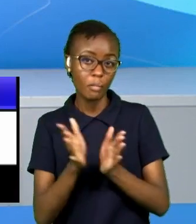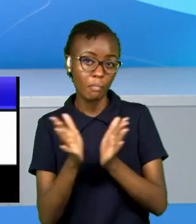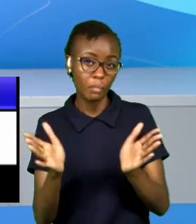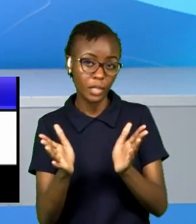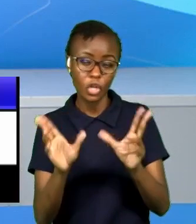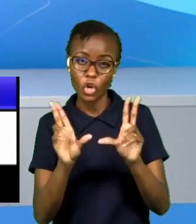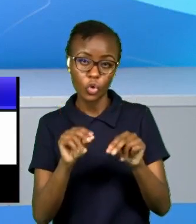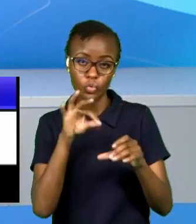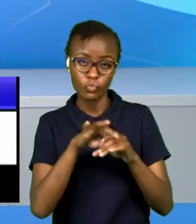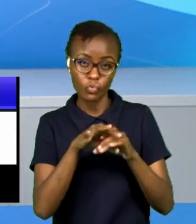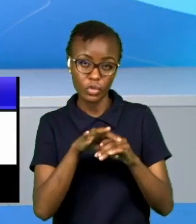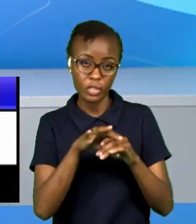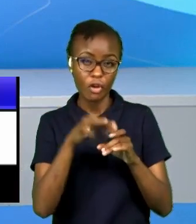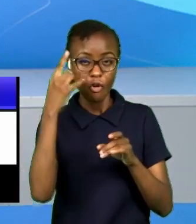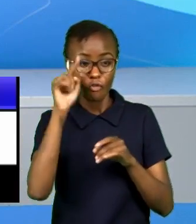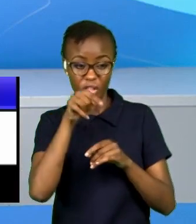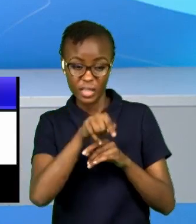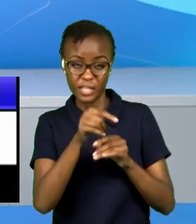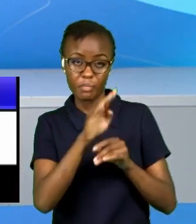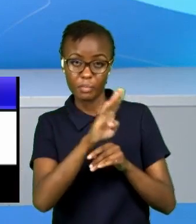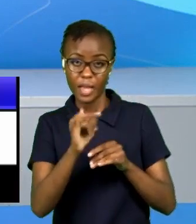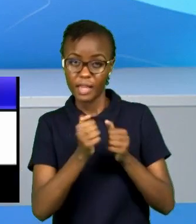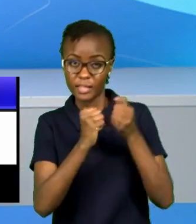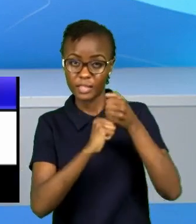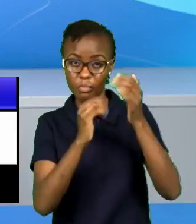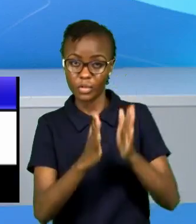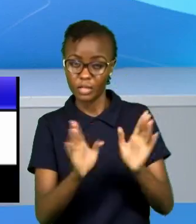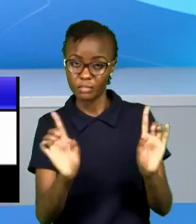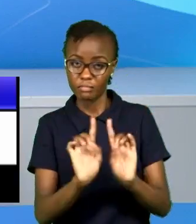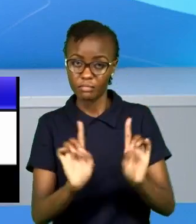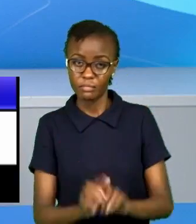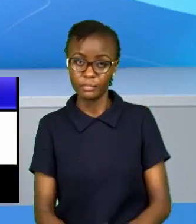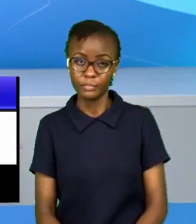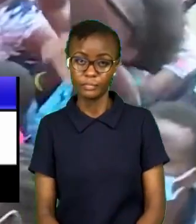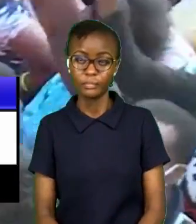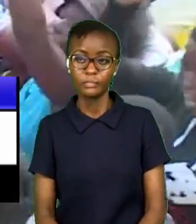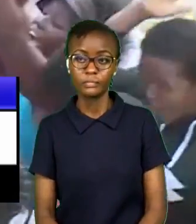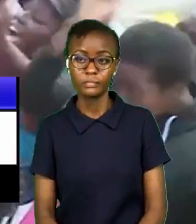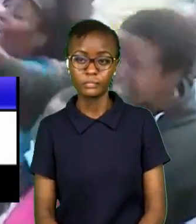such leaders in the next year's general elections. Robert Ouma with more details.